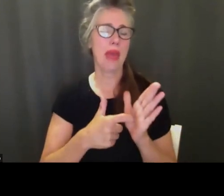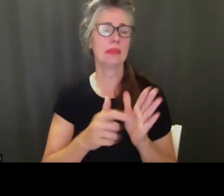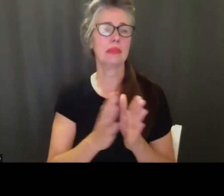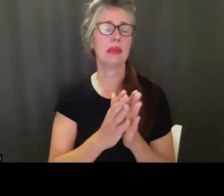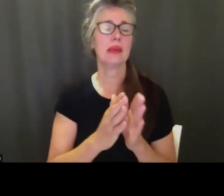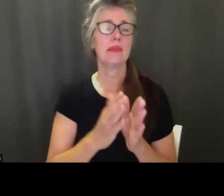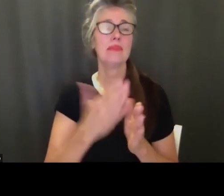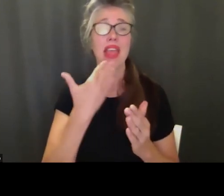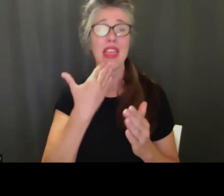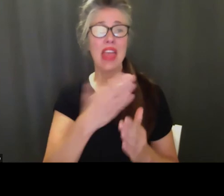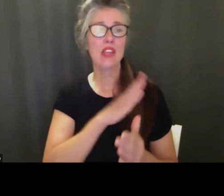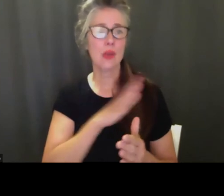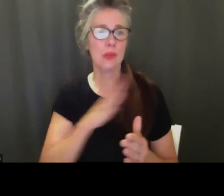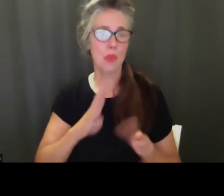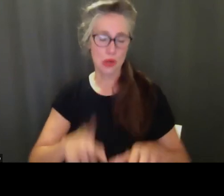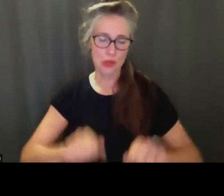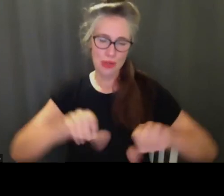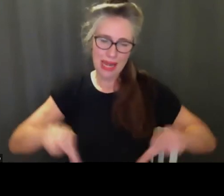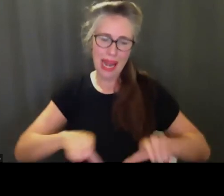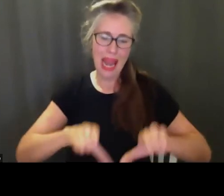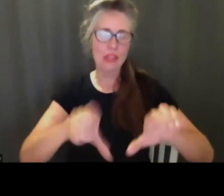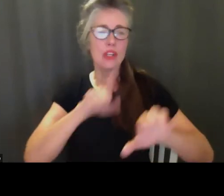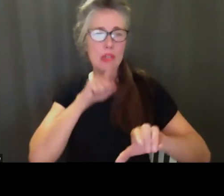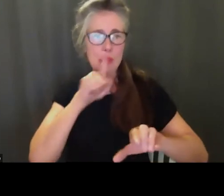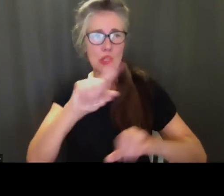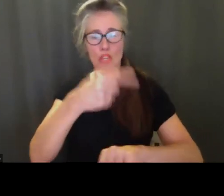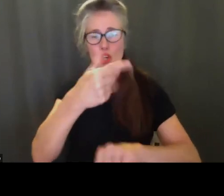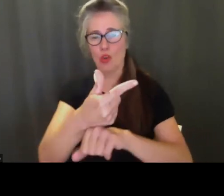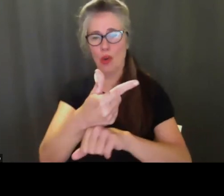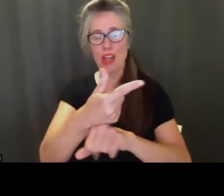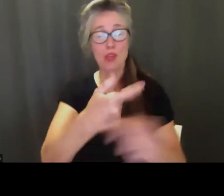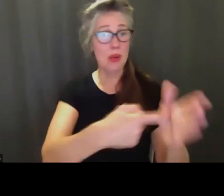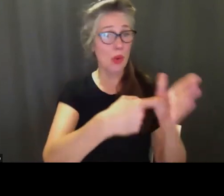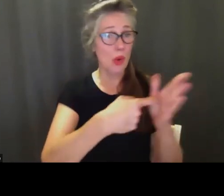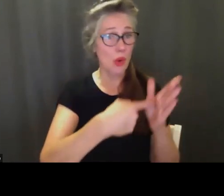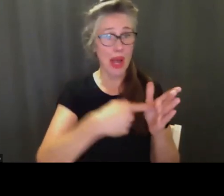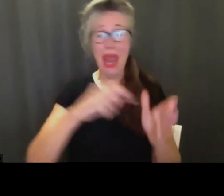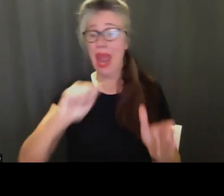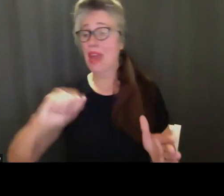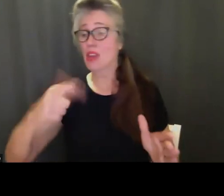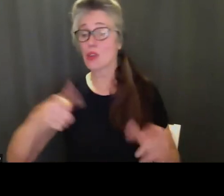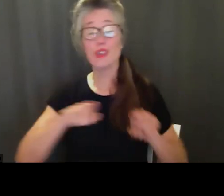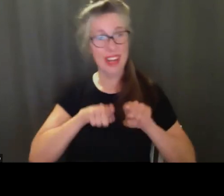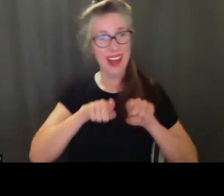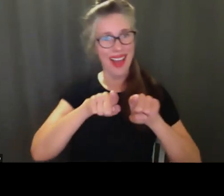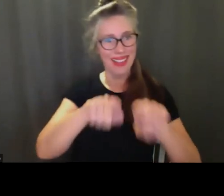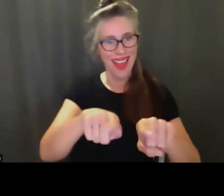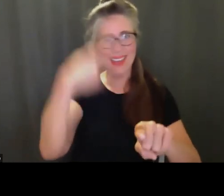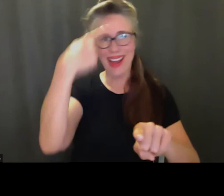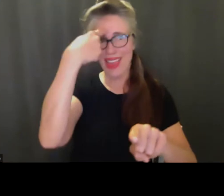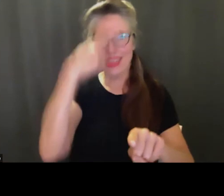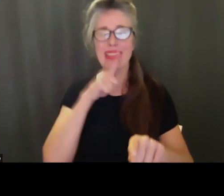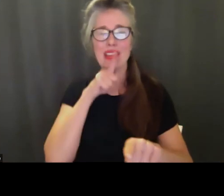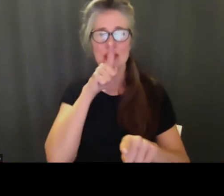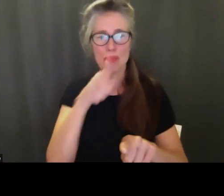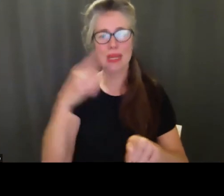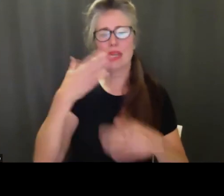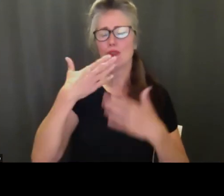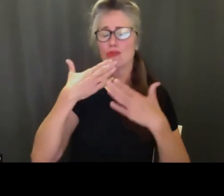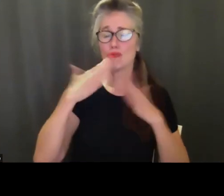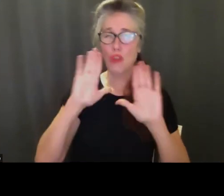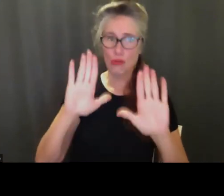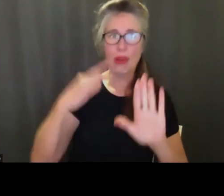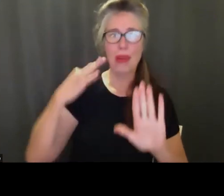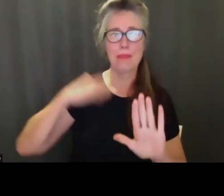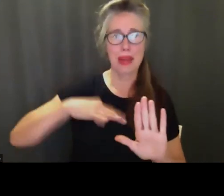for taking action to align the graduation requirements with the A through Gs, because I find a great benefit in the A through Gs, because